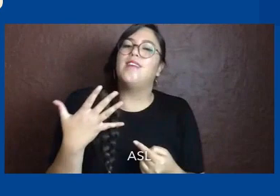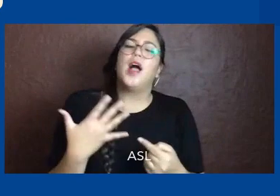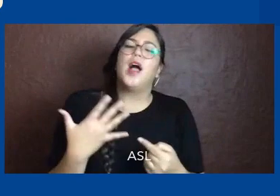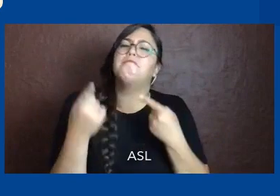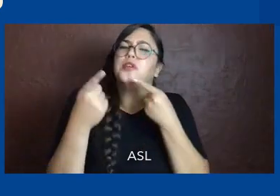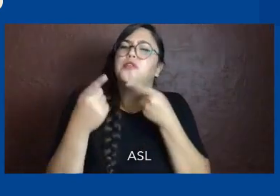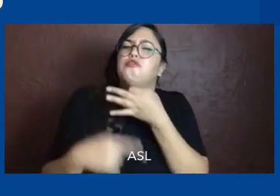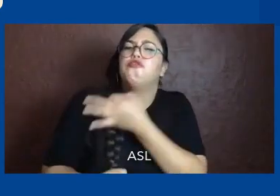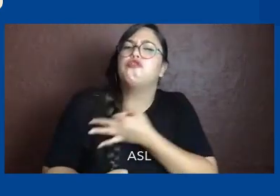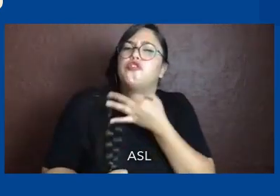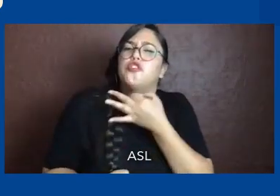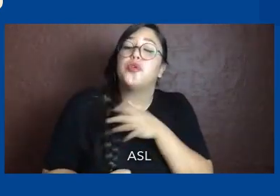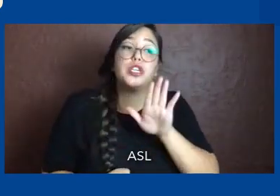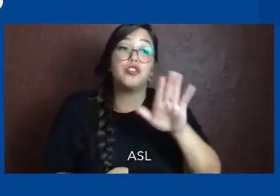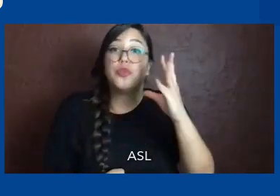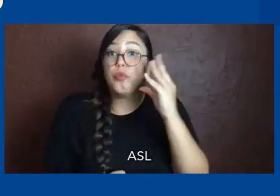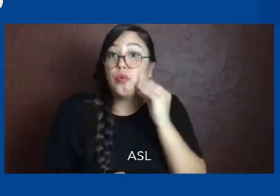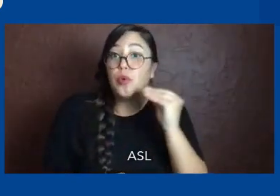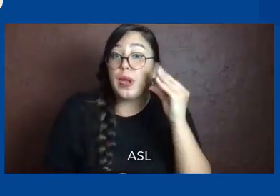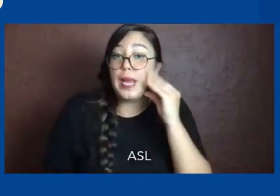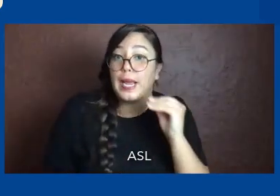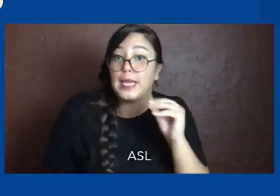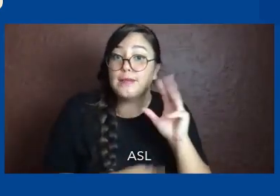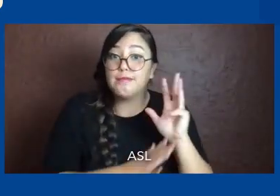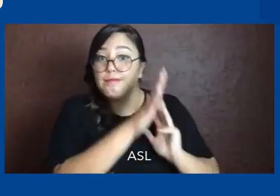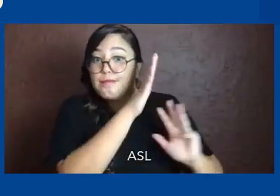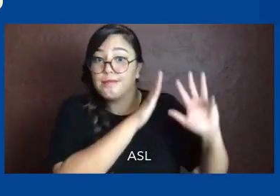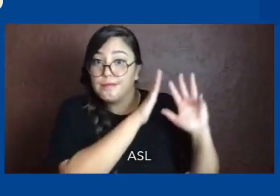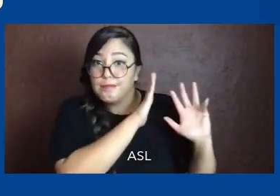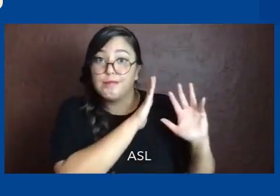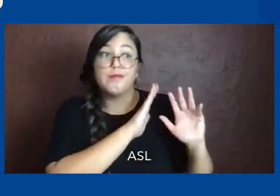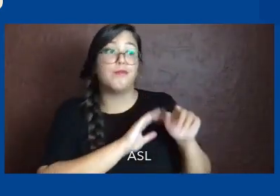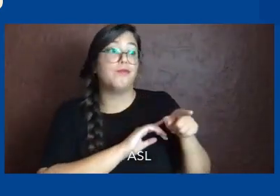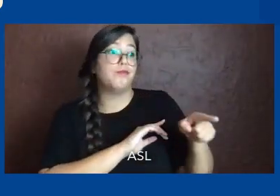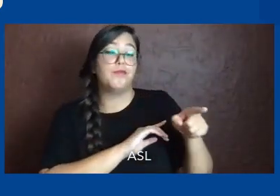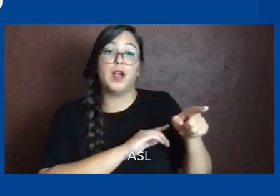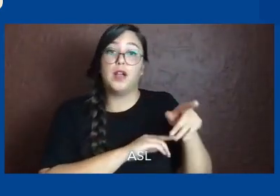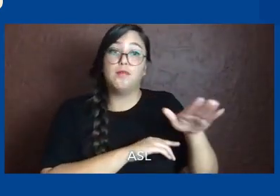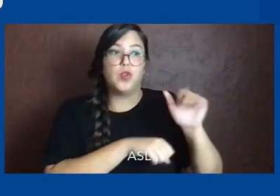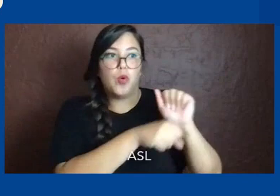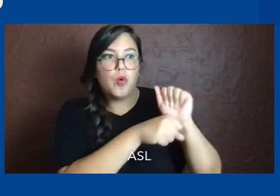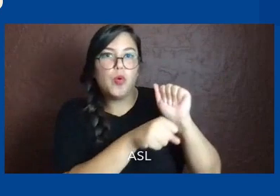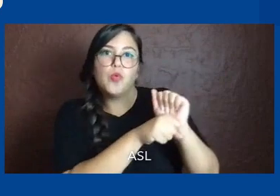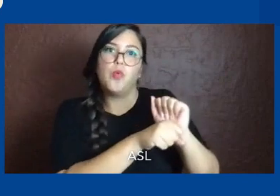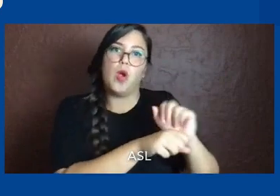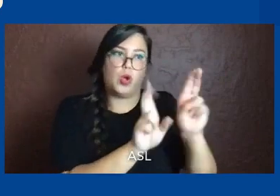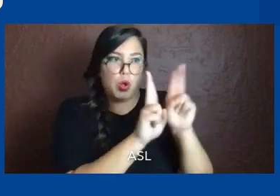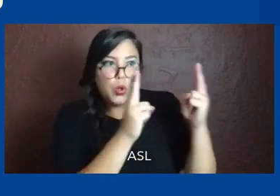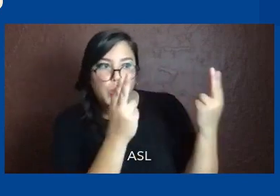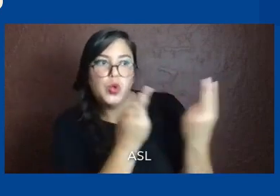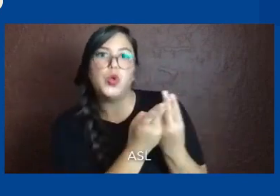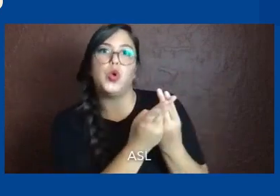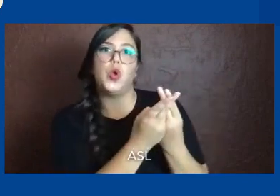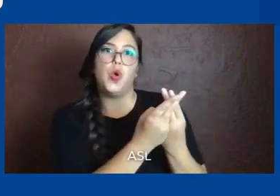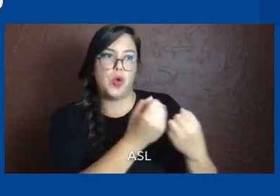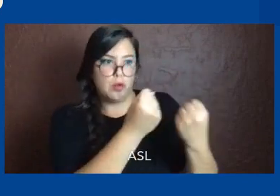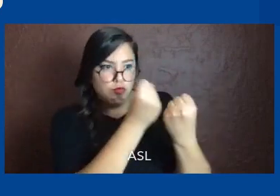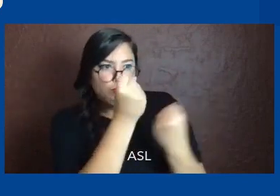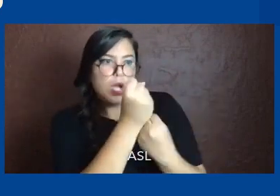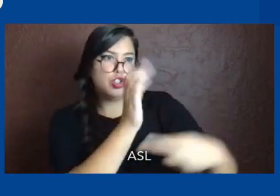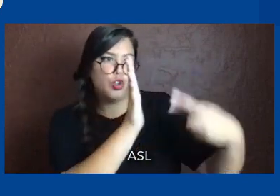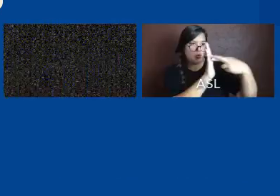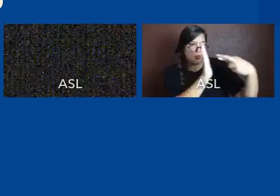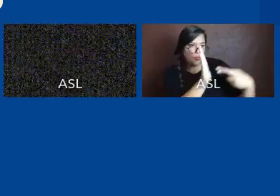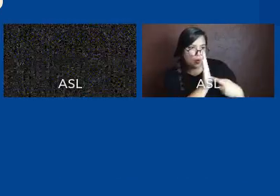days bringing some of those practices from your days as a union electrician into